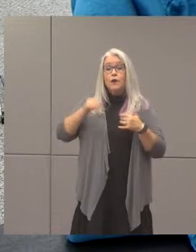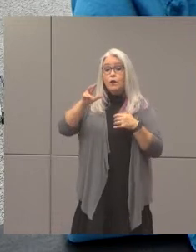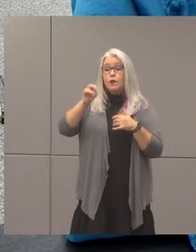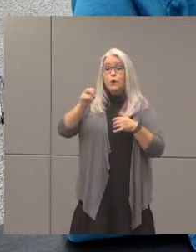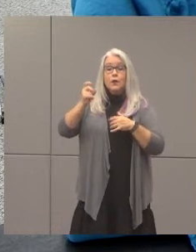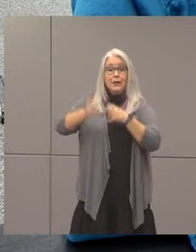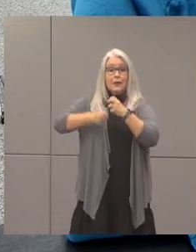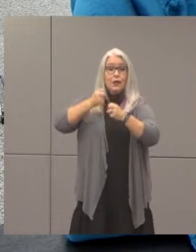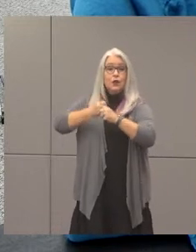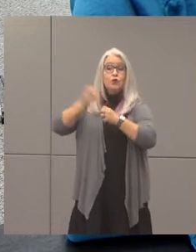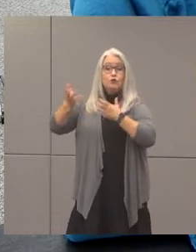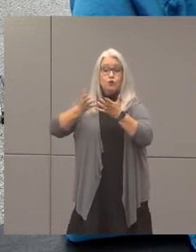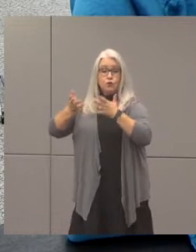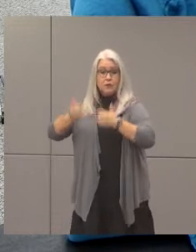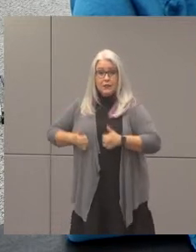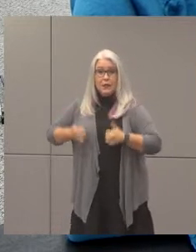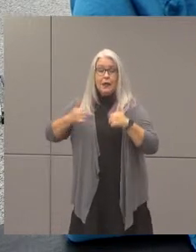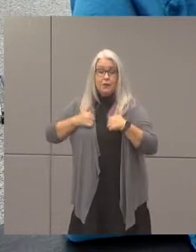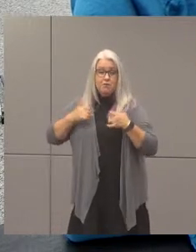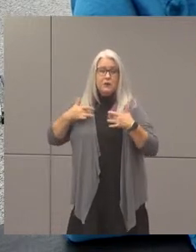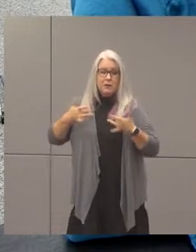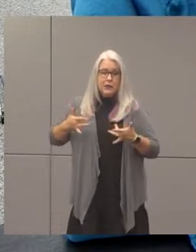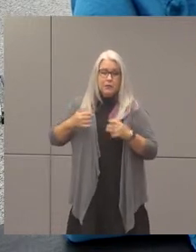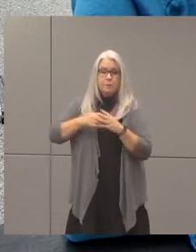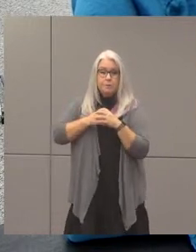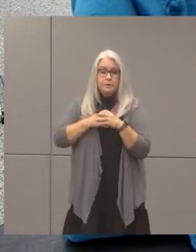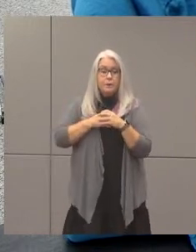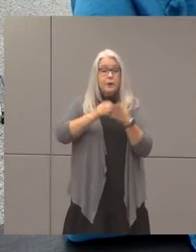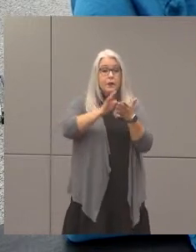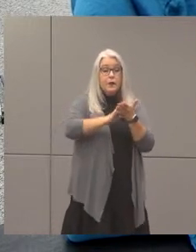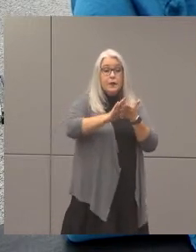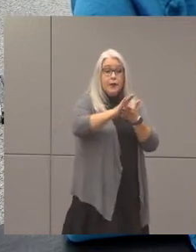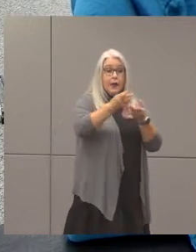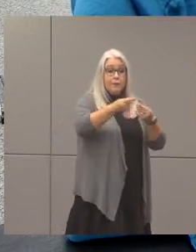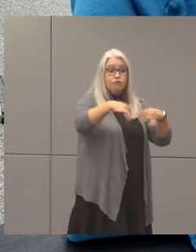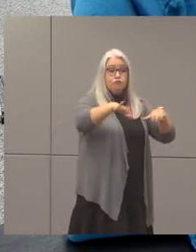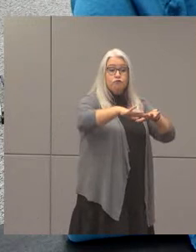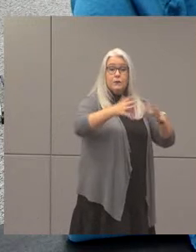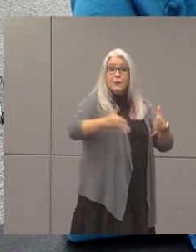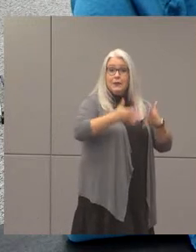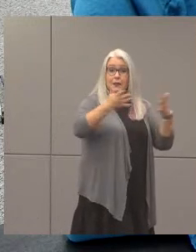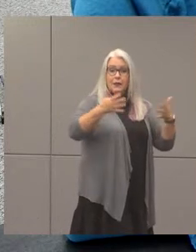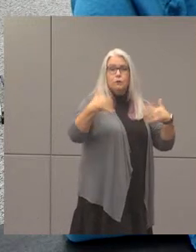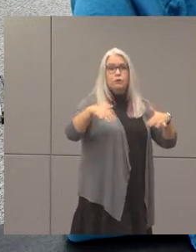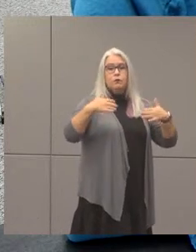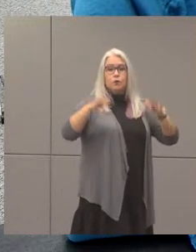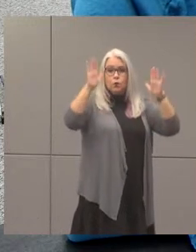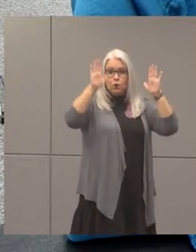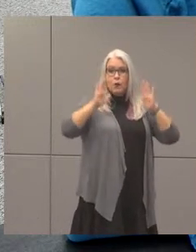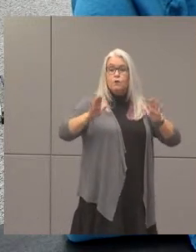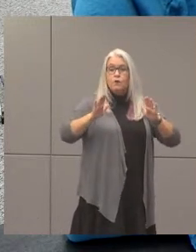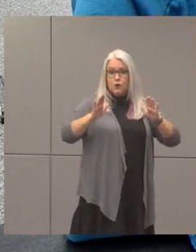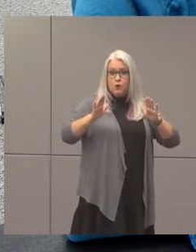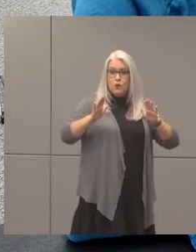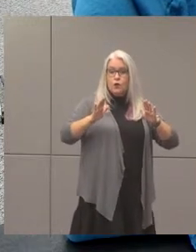life traditionally. The college does an outstanding job maintaining the